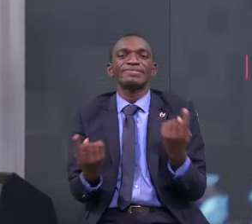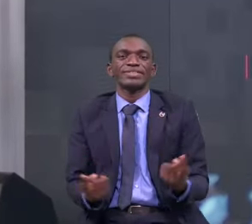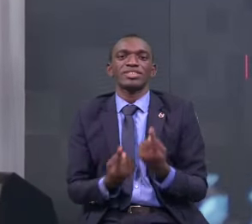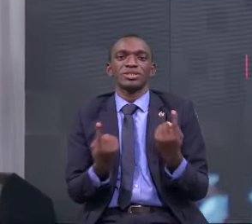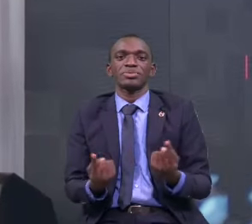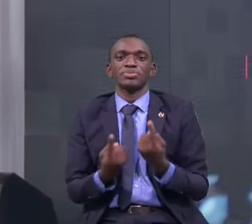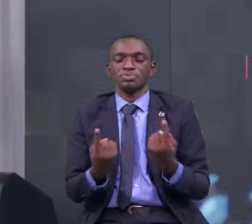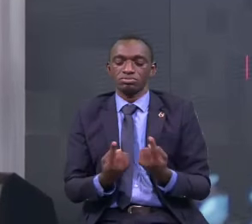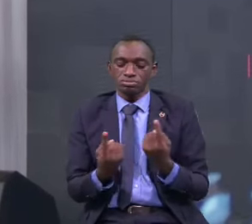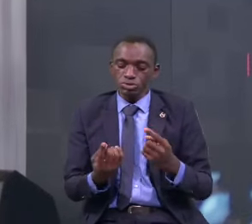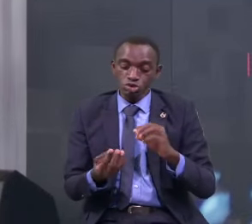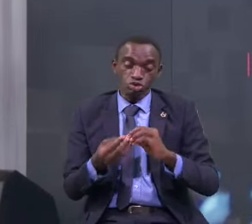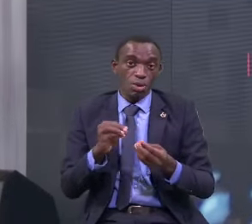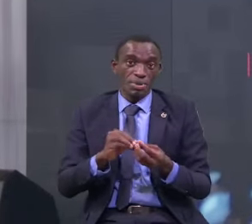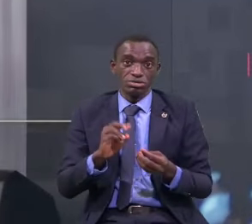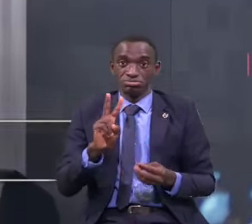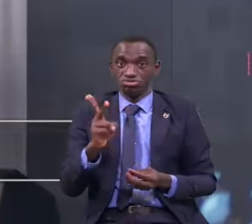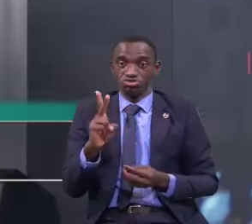Number two, good works.